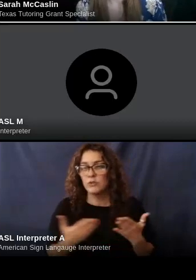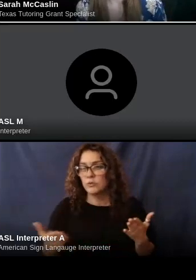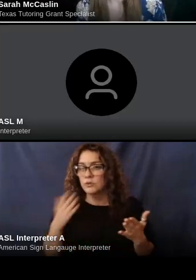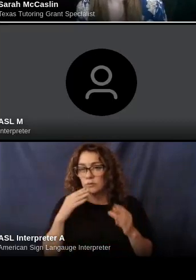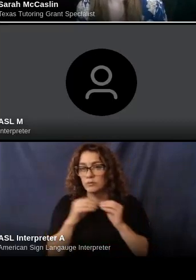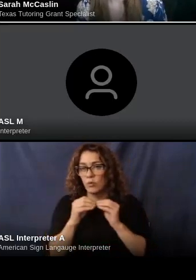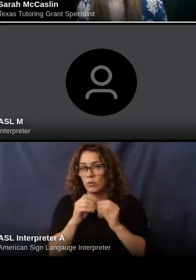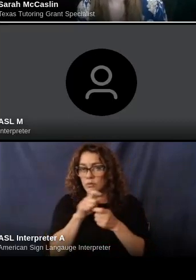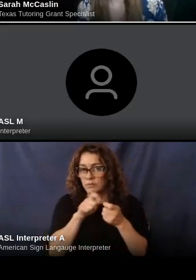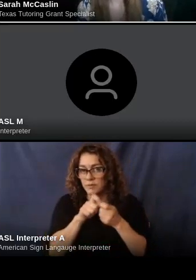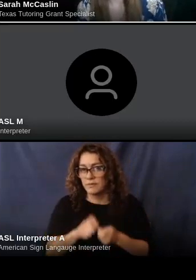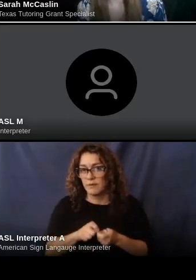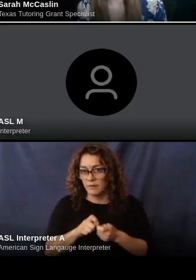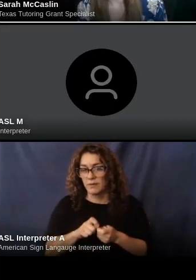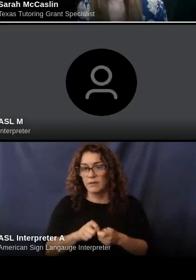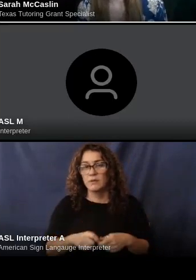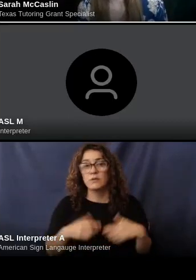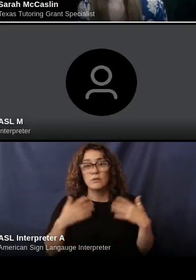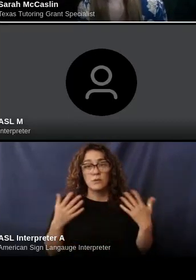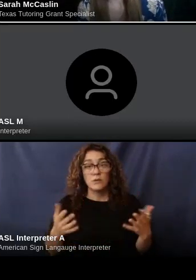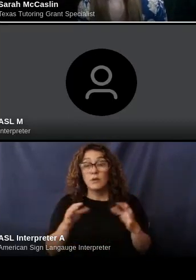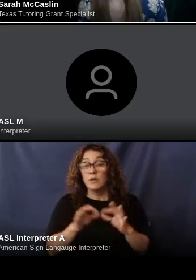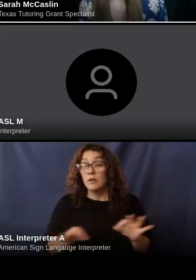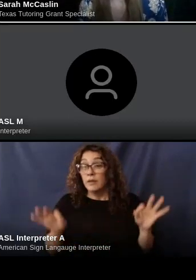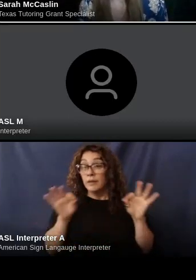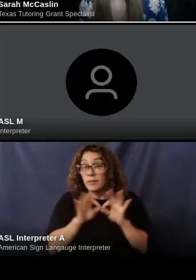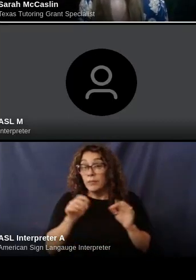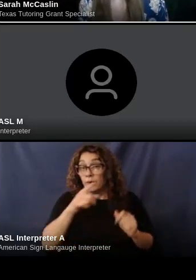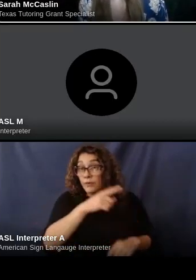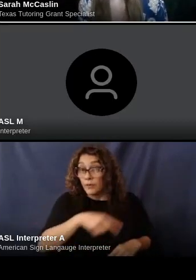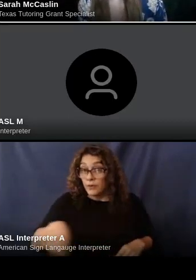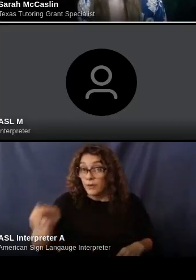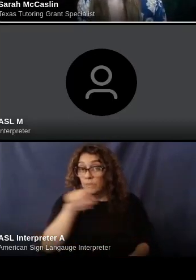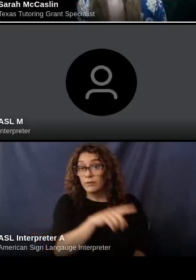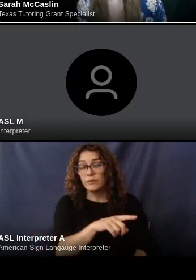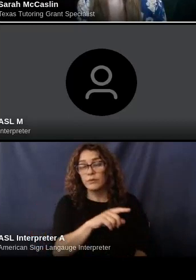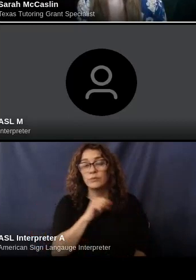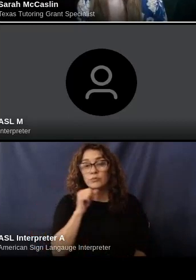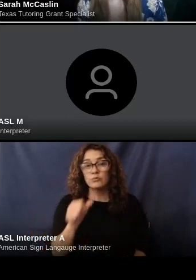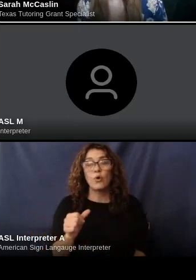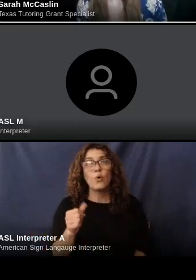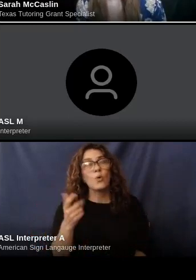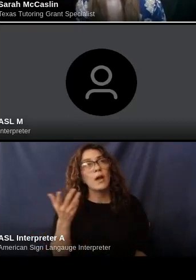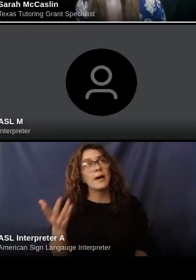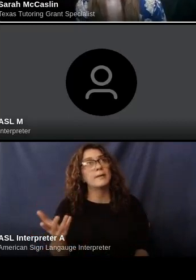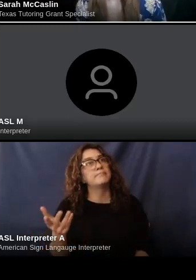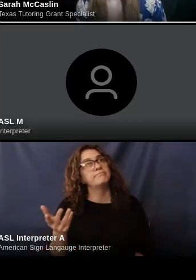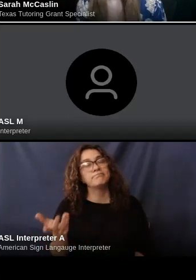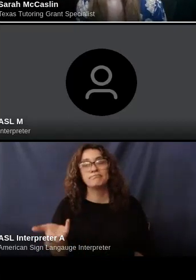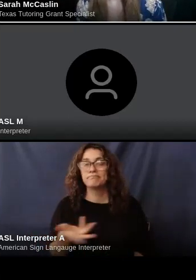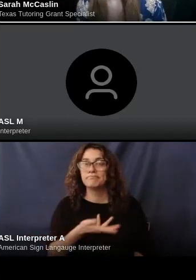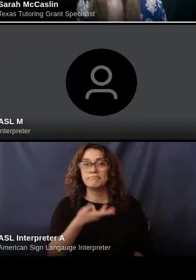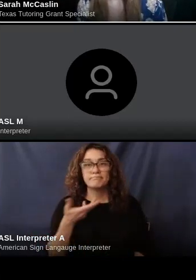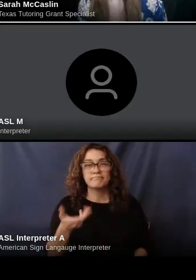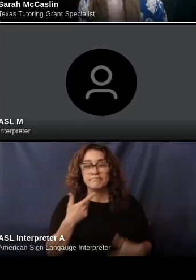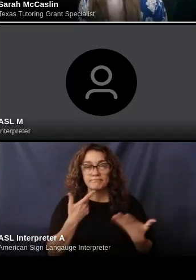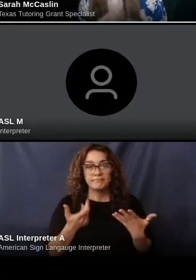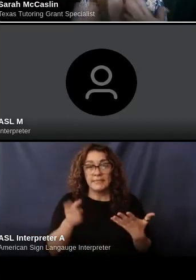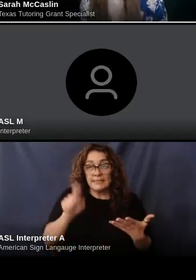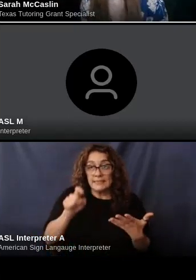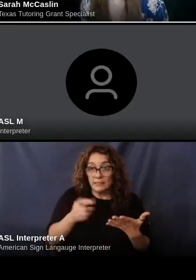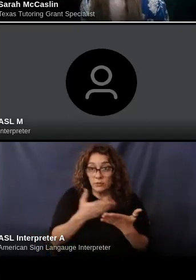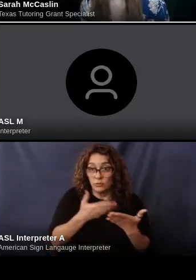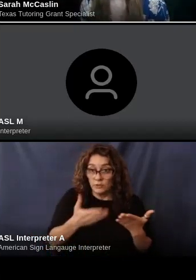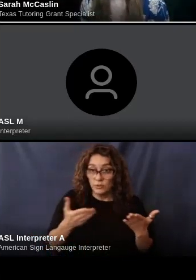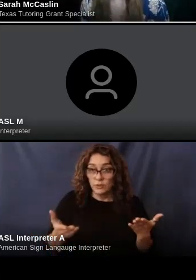of, or we want to make sure that you don't put yourself in a position of creating or seeking out a resource and using